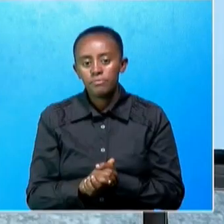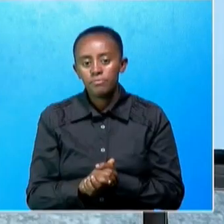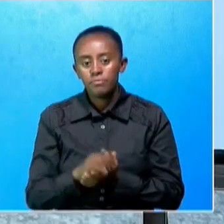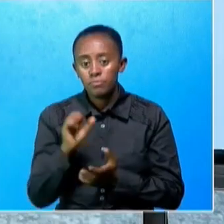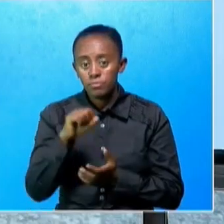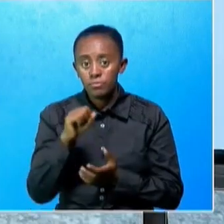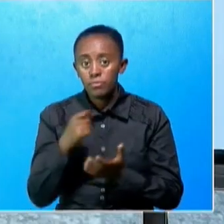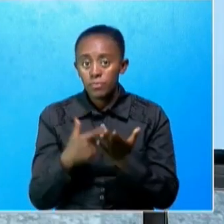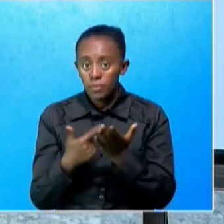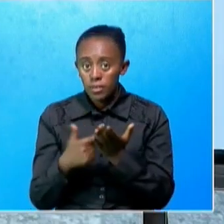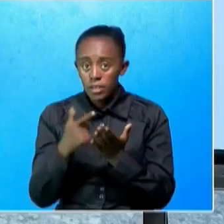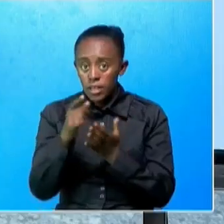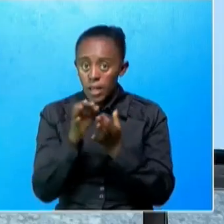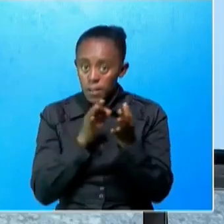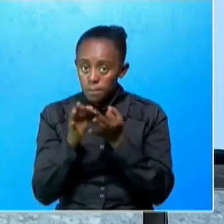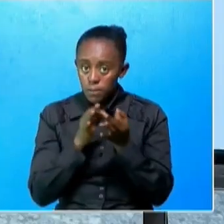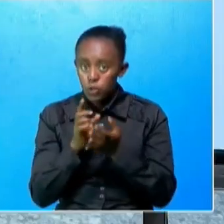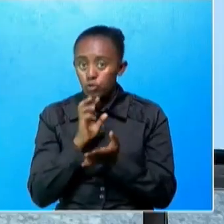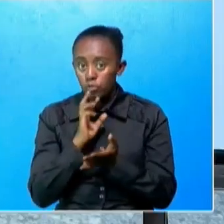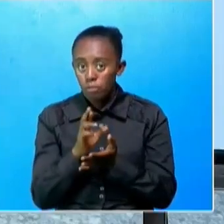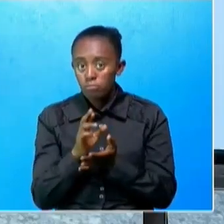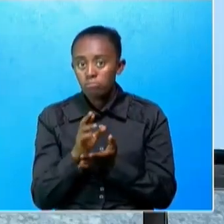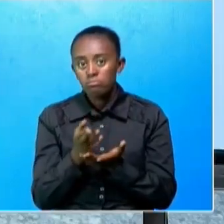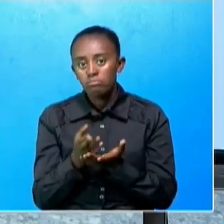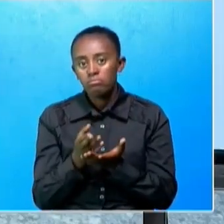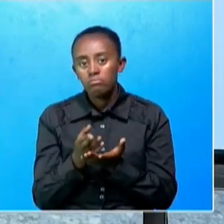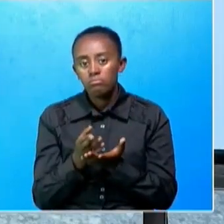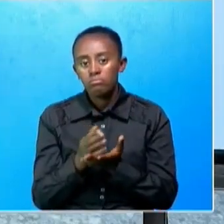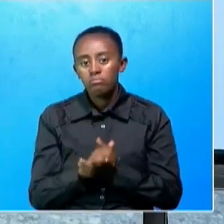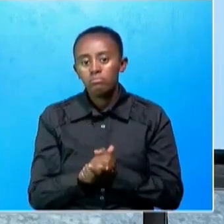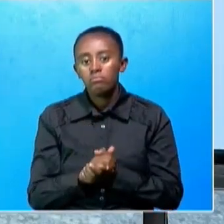Yeah, these expressions are lying on about